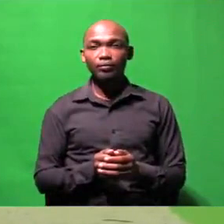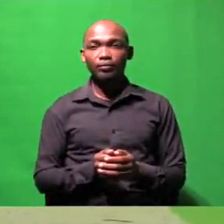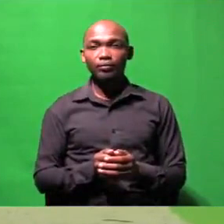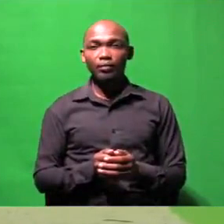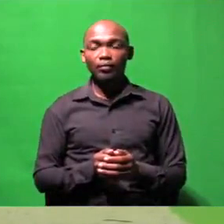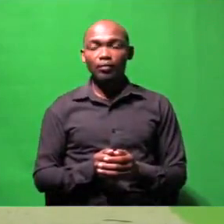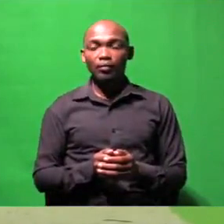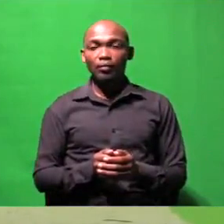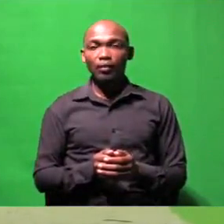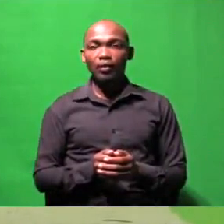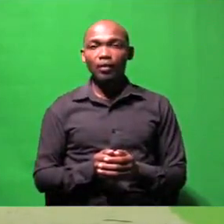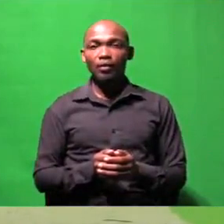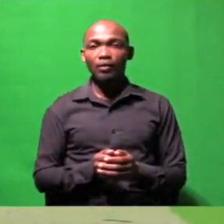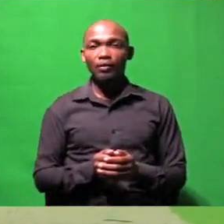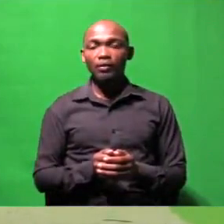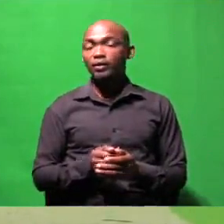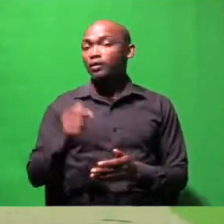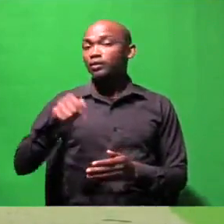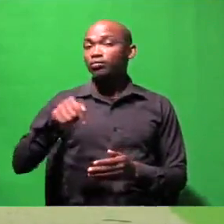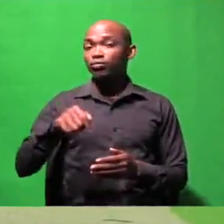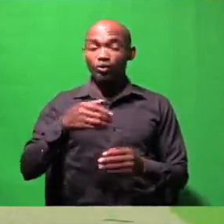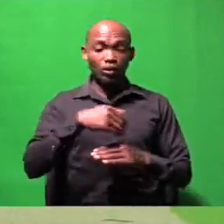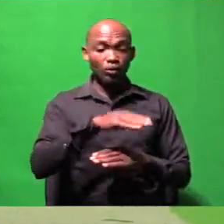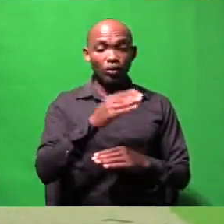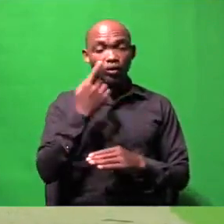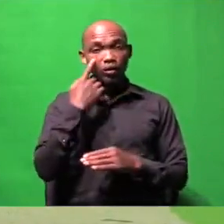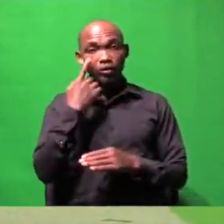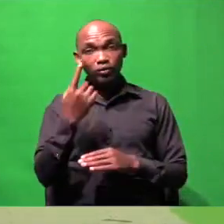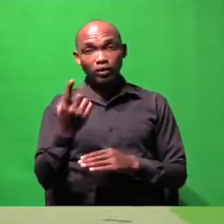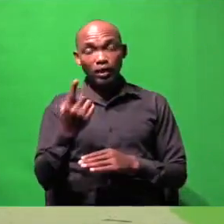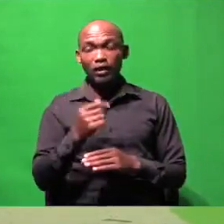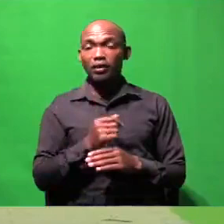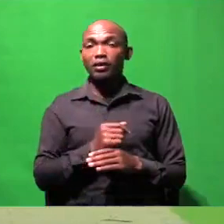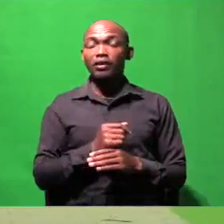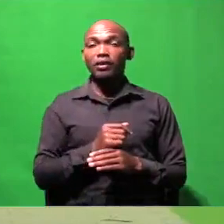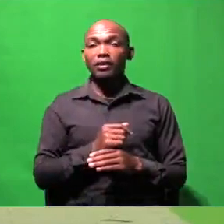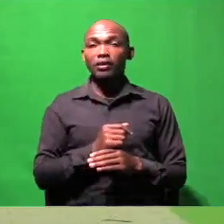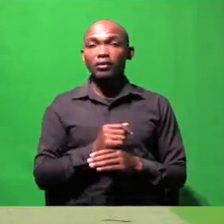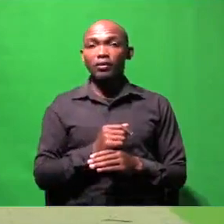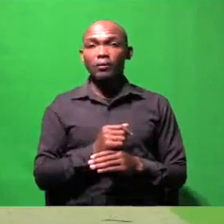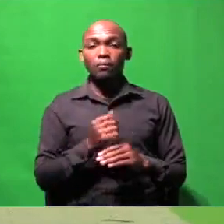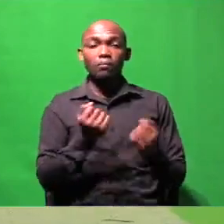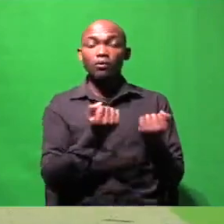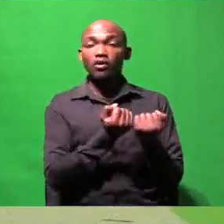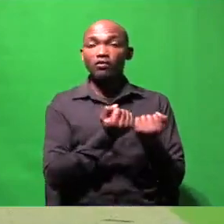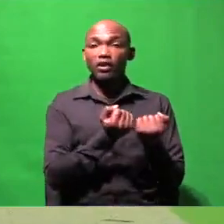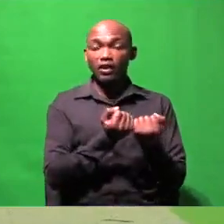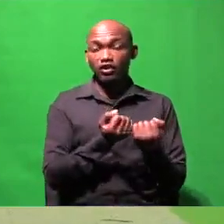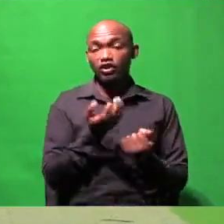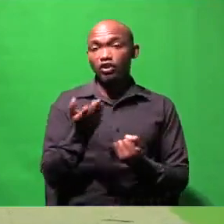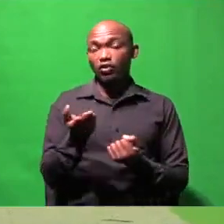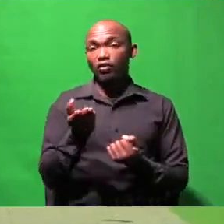And today we are going to see the modification of Dalton theory that makes